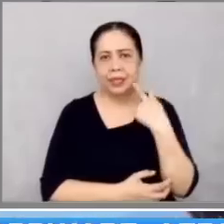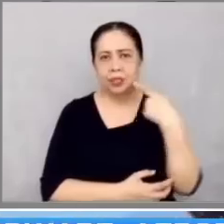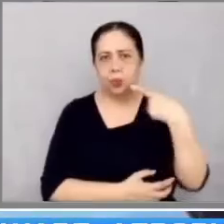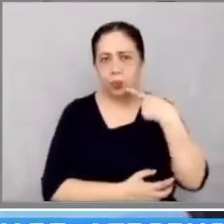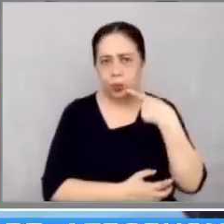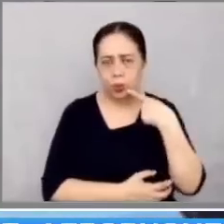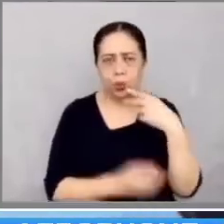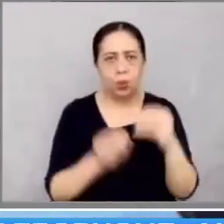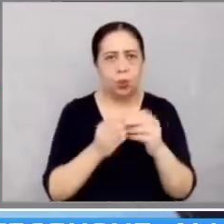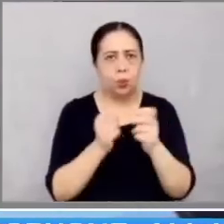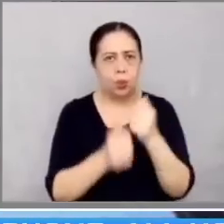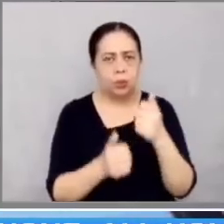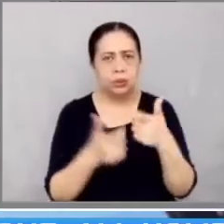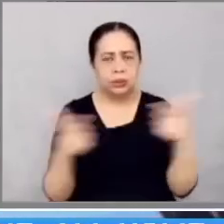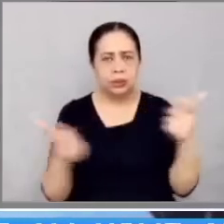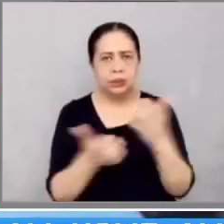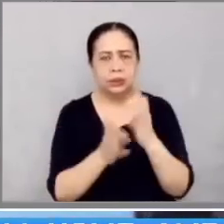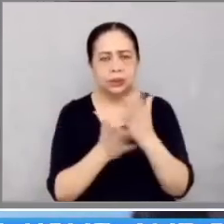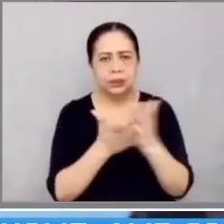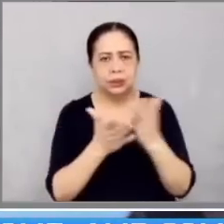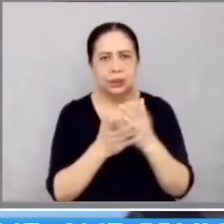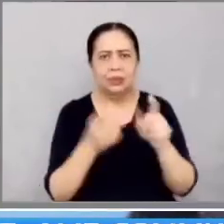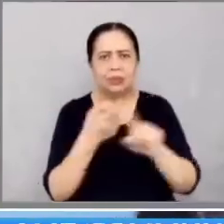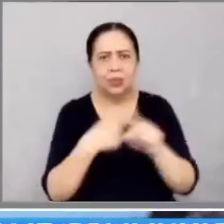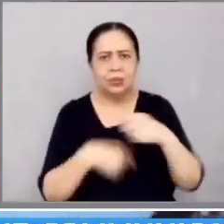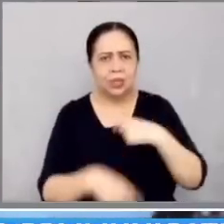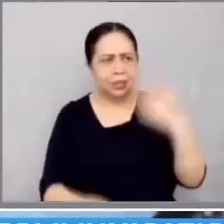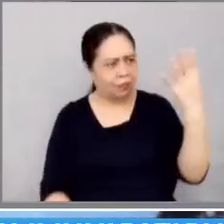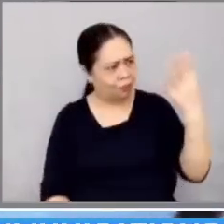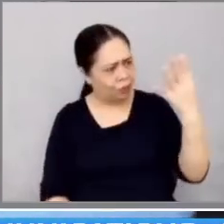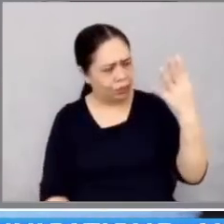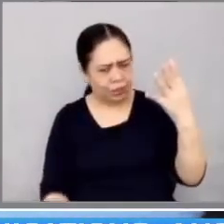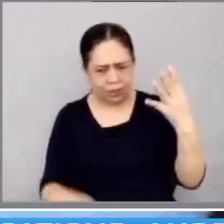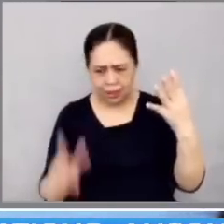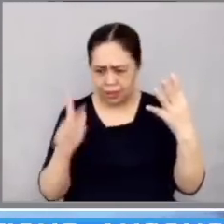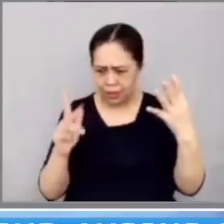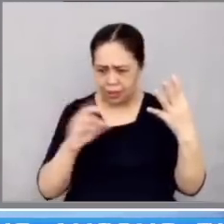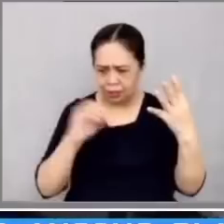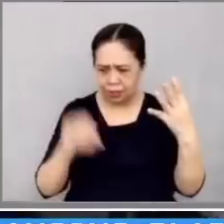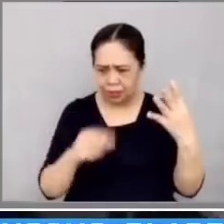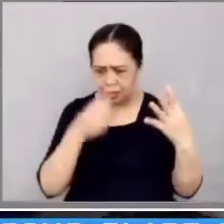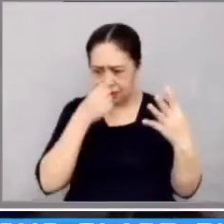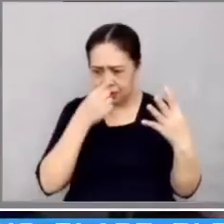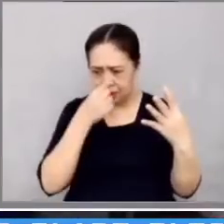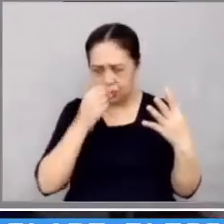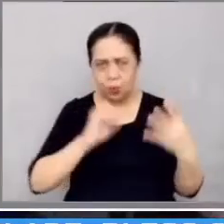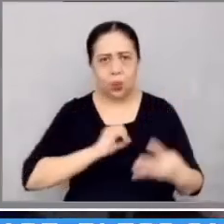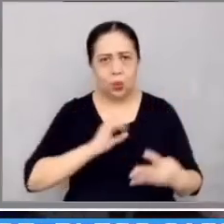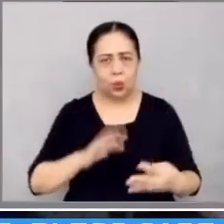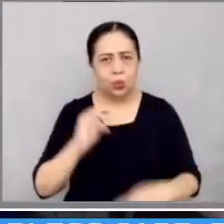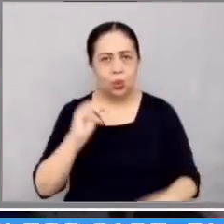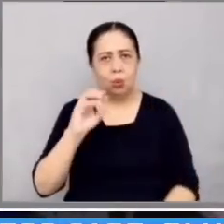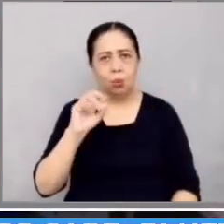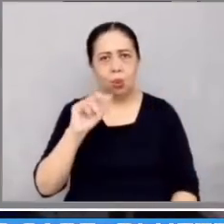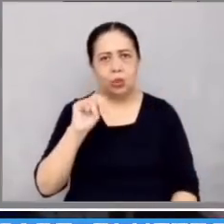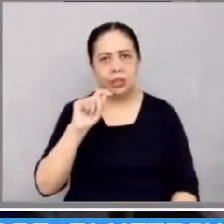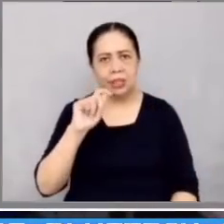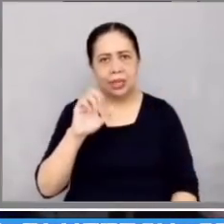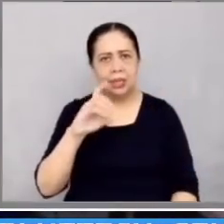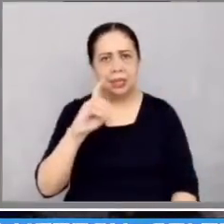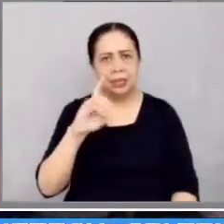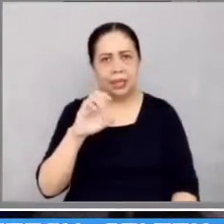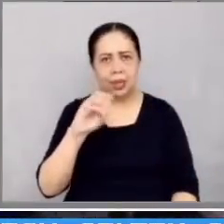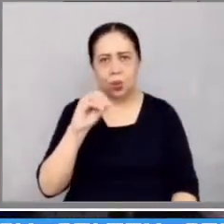pa rin ang share ng korporasyon mula China kumpara sa 30% na pag-aari ng Monte de Oro Grid Resources